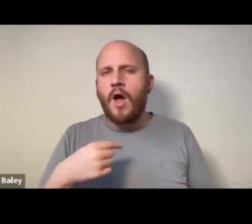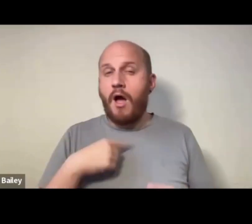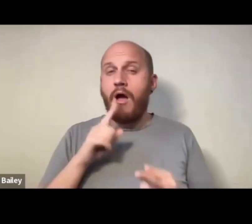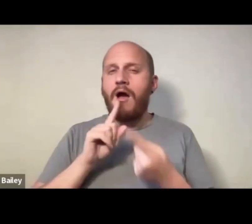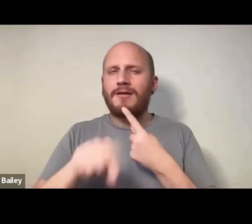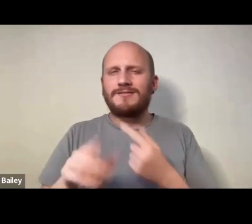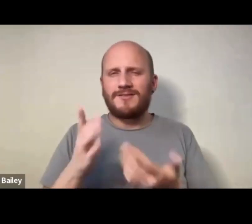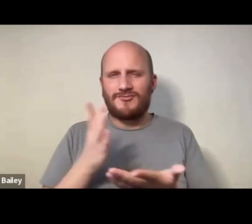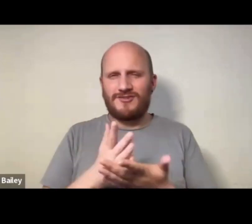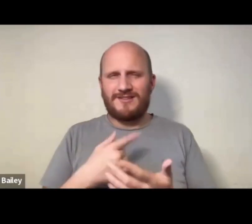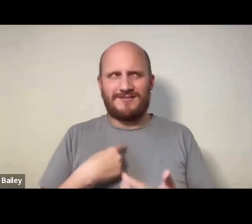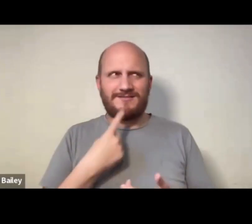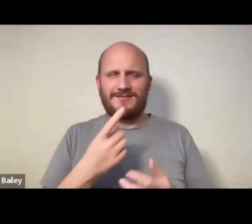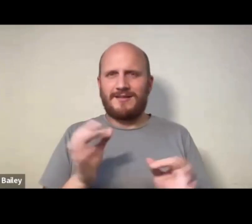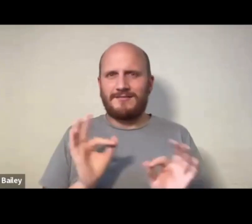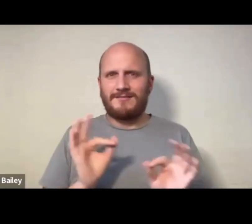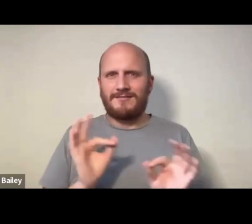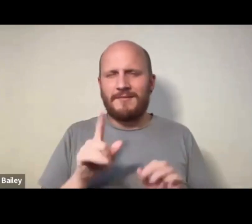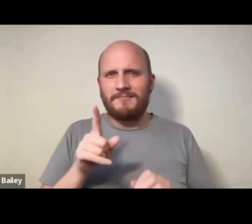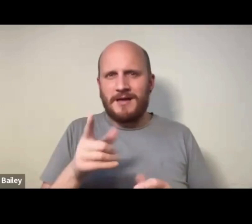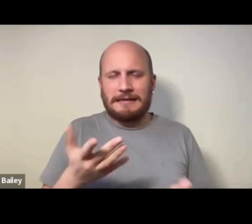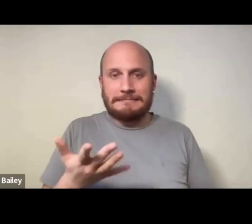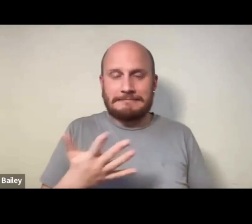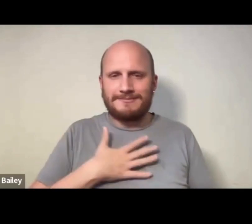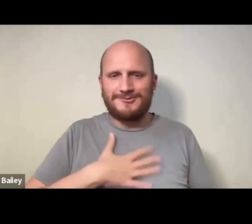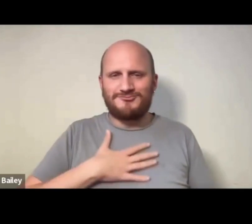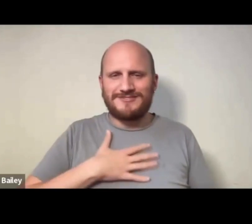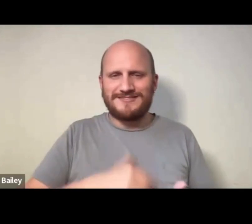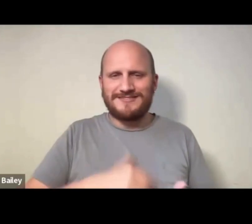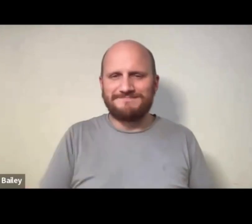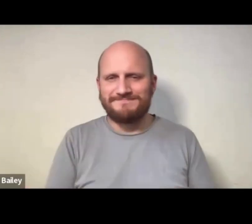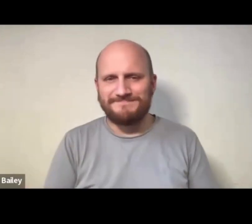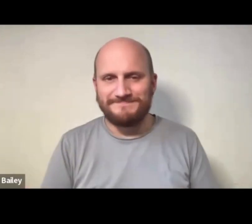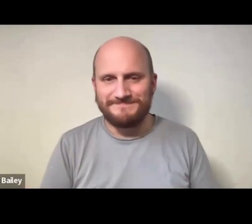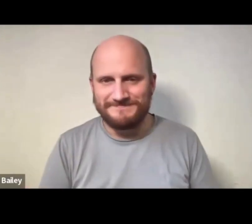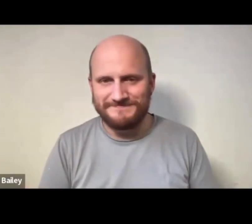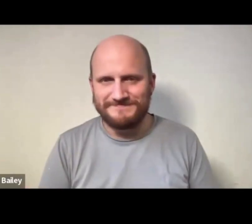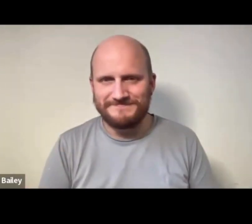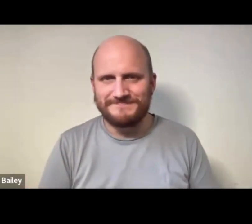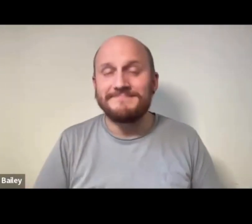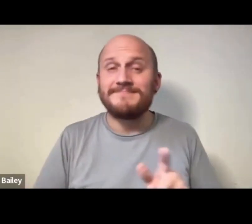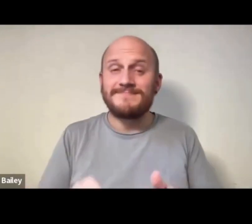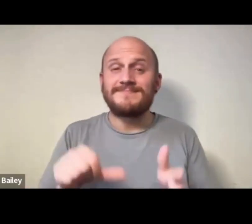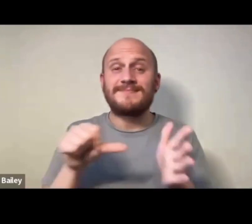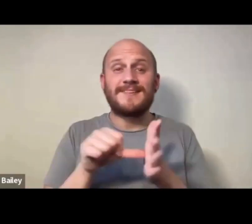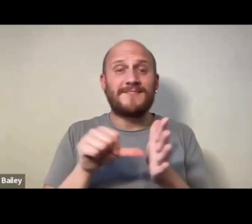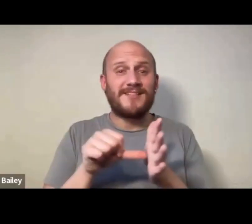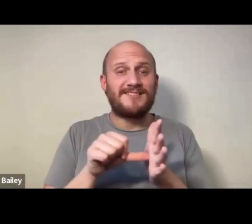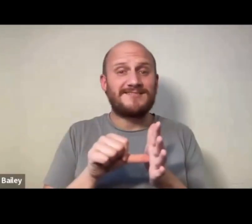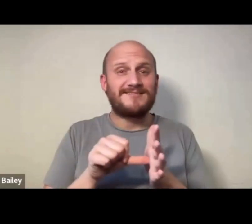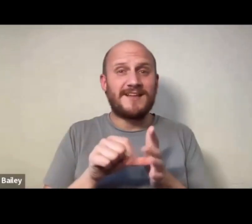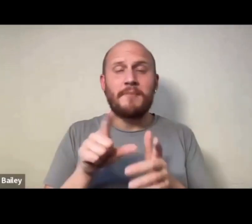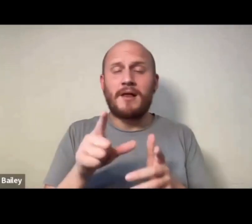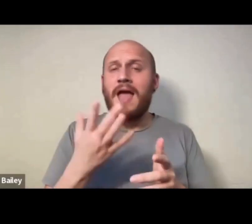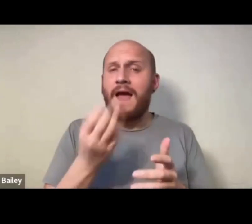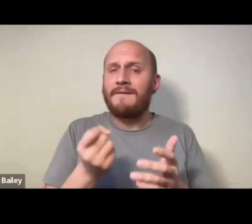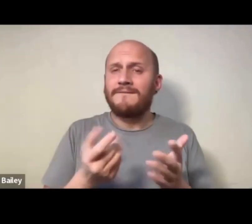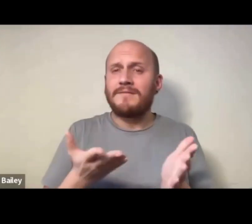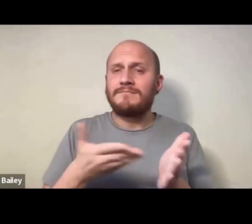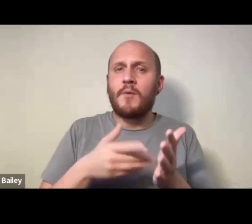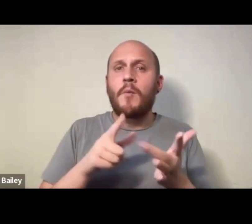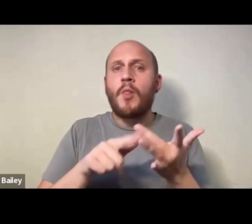sorry. Um, Thank you. It's a difficult question to answer. I will also say that there's other help with